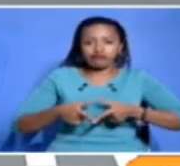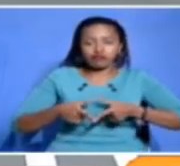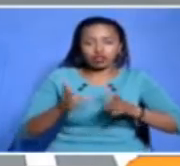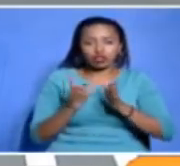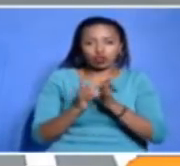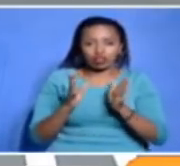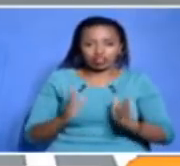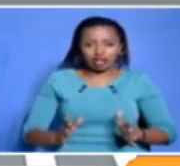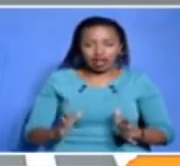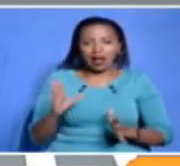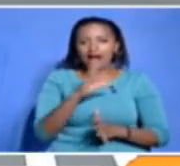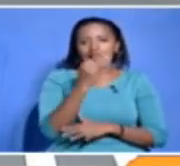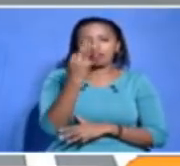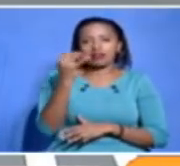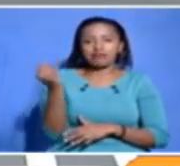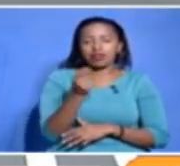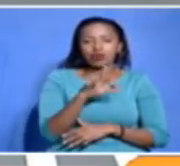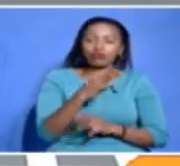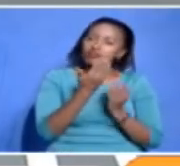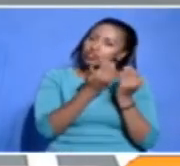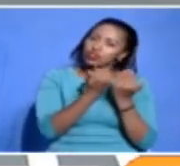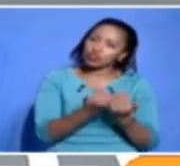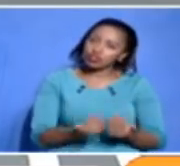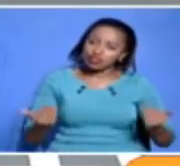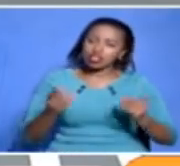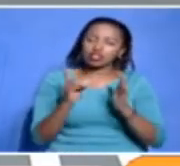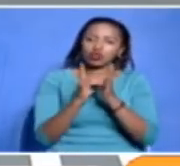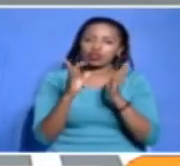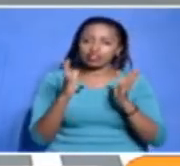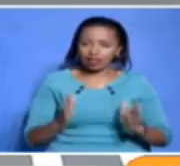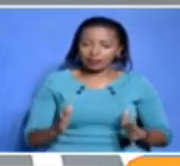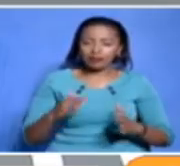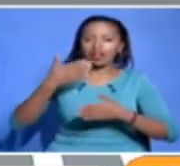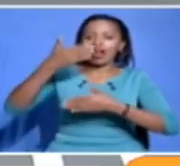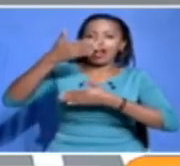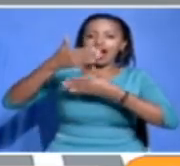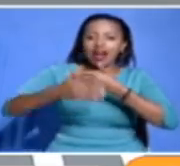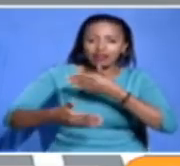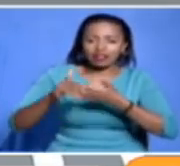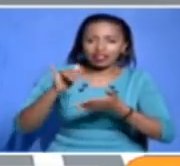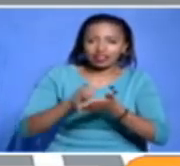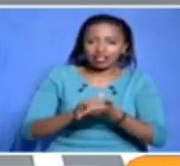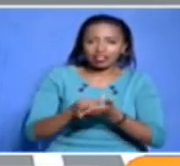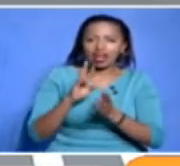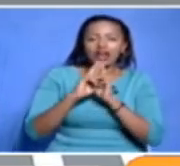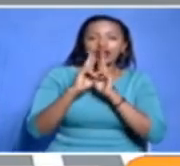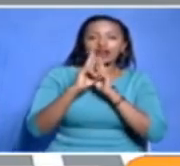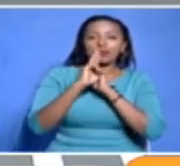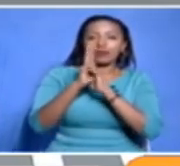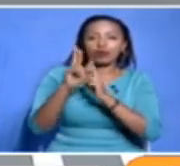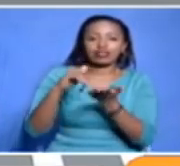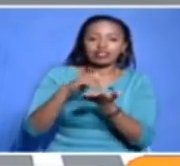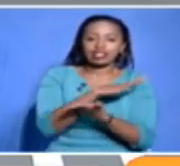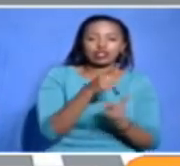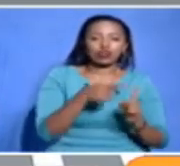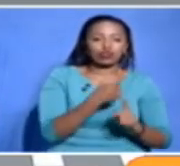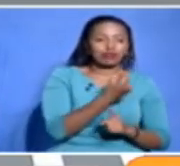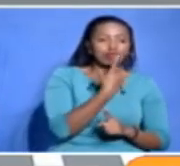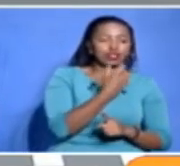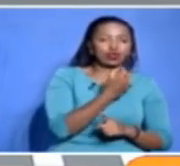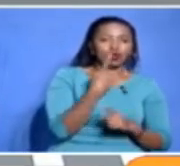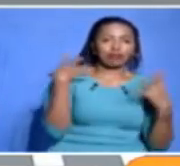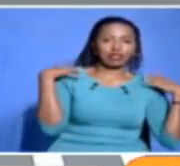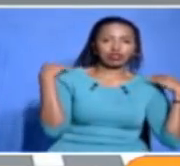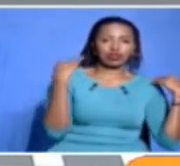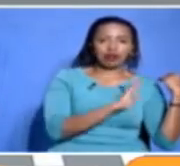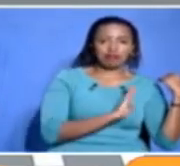as 3 months of pediatrics. After that, a report is then sent to the Medical Practitioners Board that then says person X